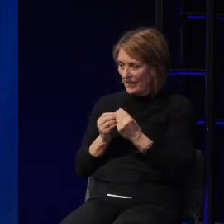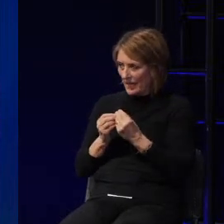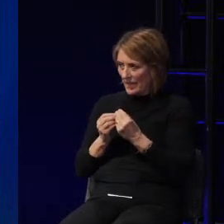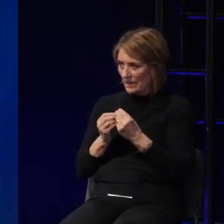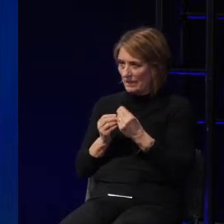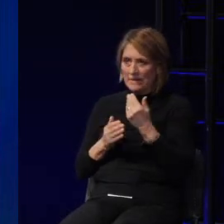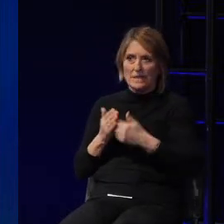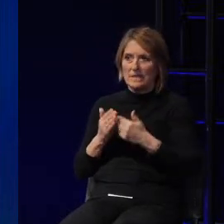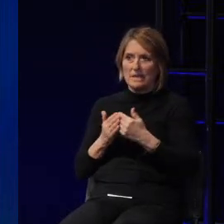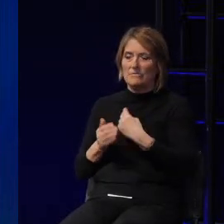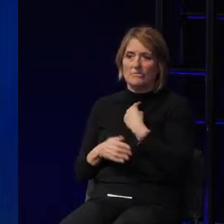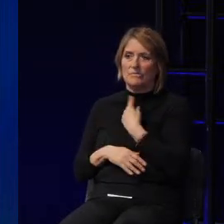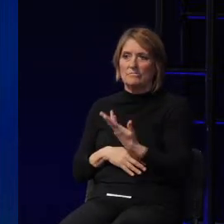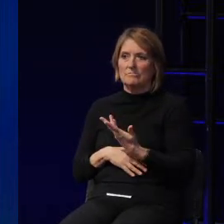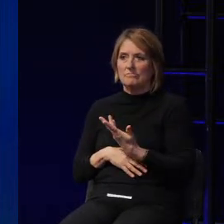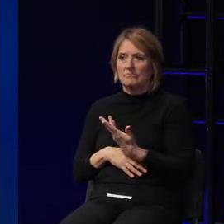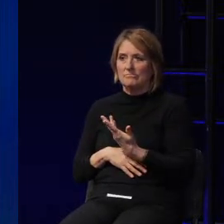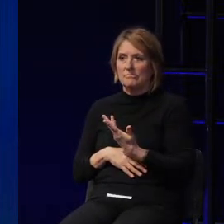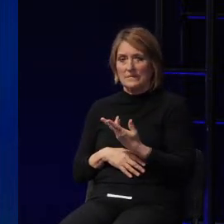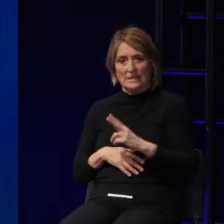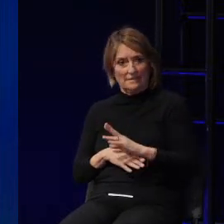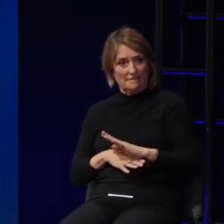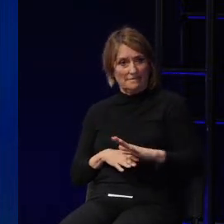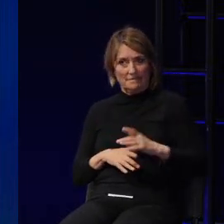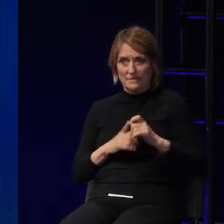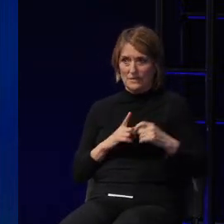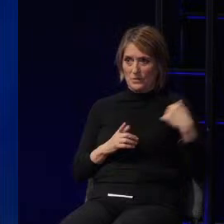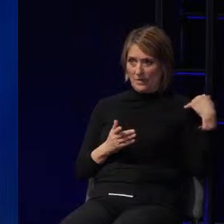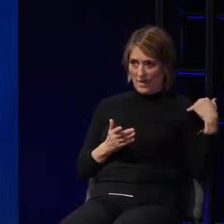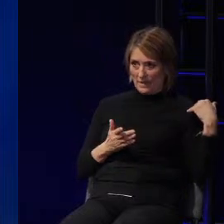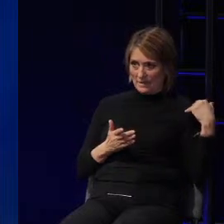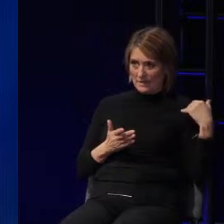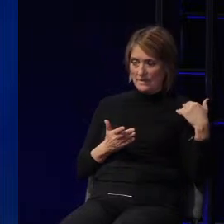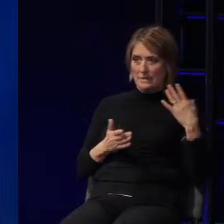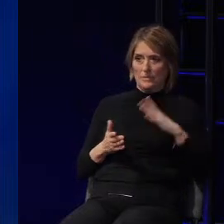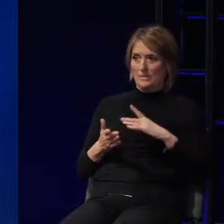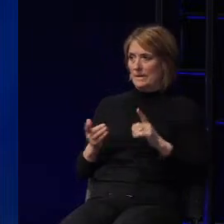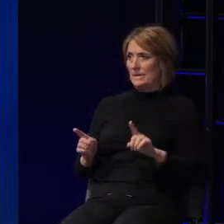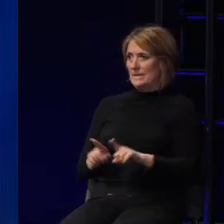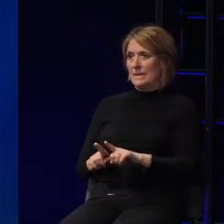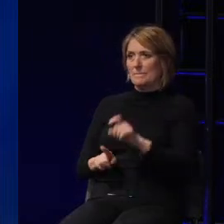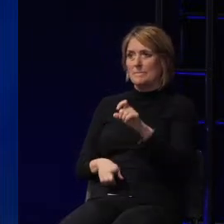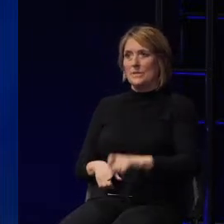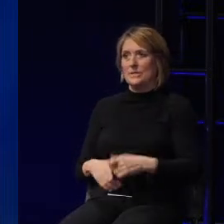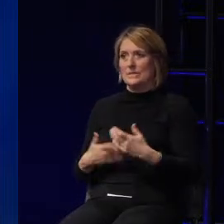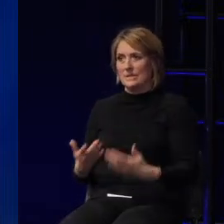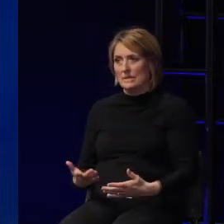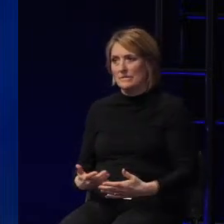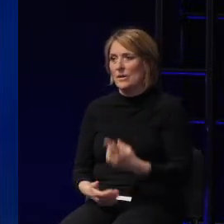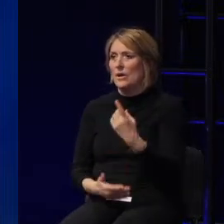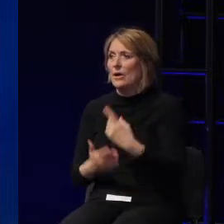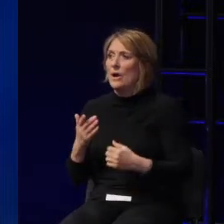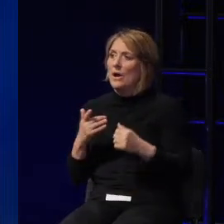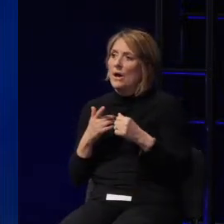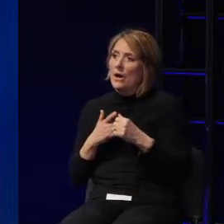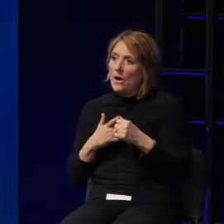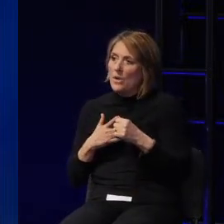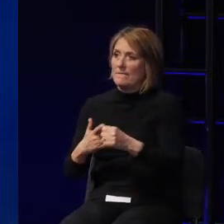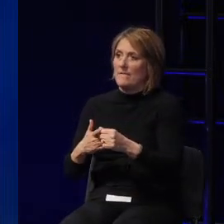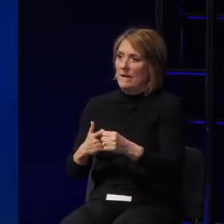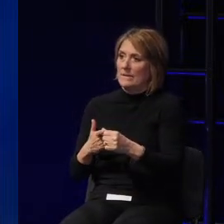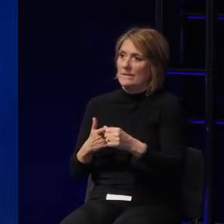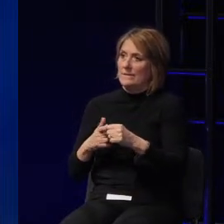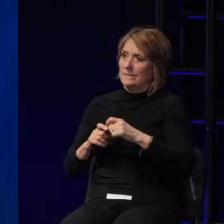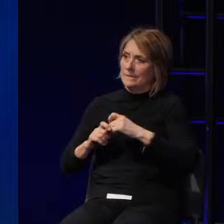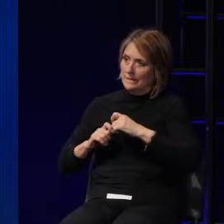I have no regrets at all. I would not be the person who I am now if I hadn't done all those things. I think the only advice that I